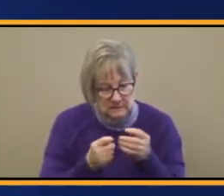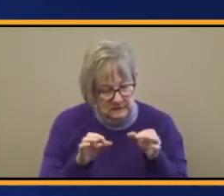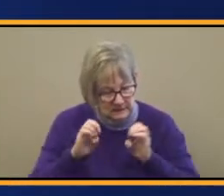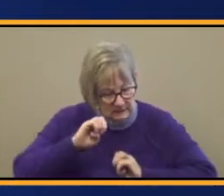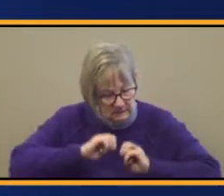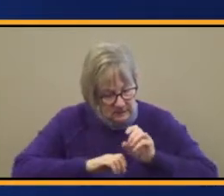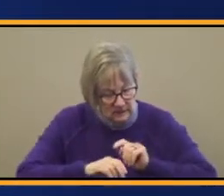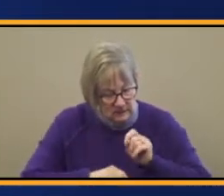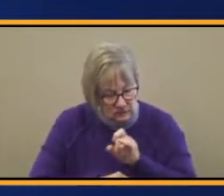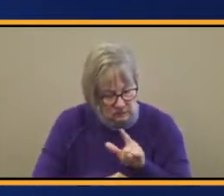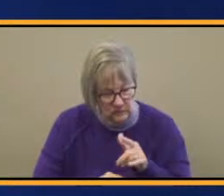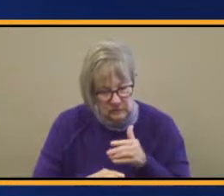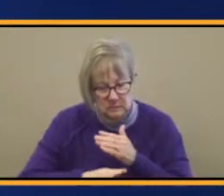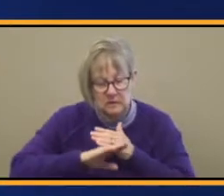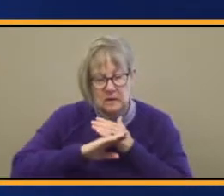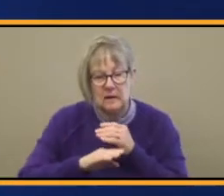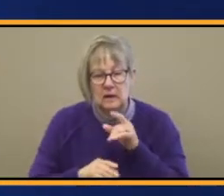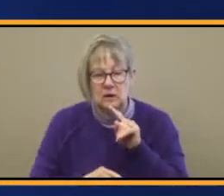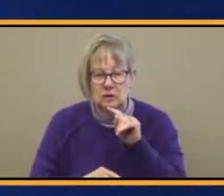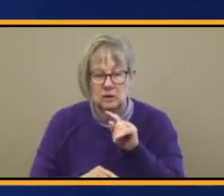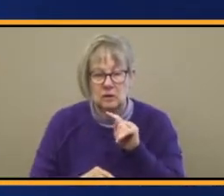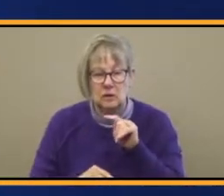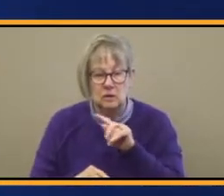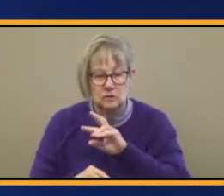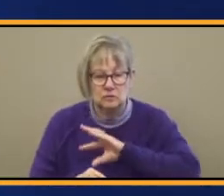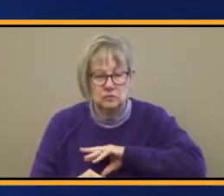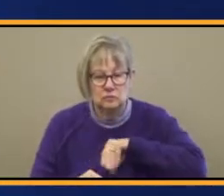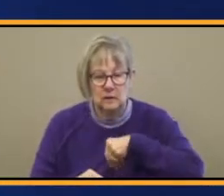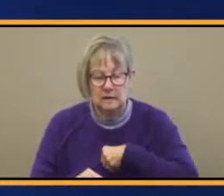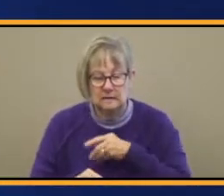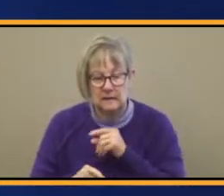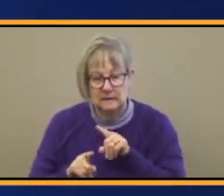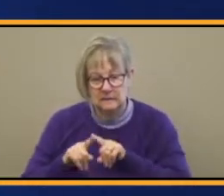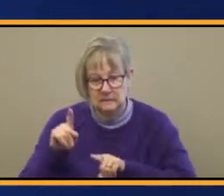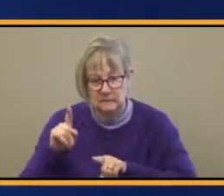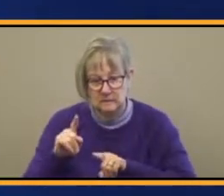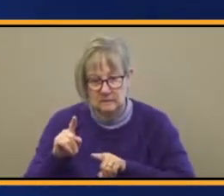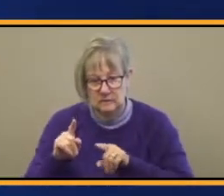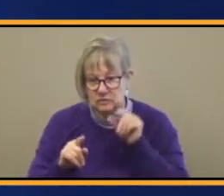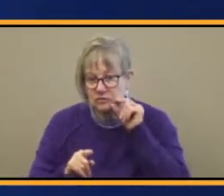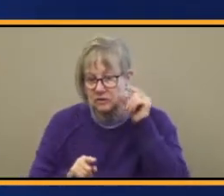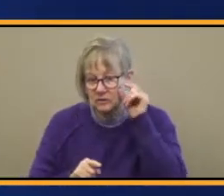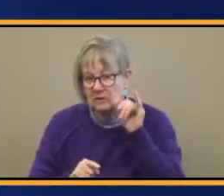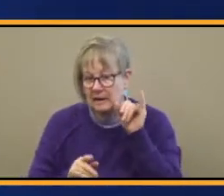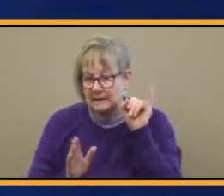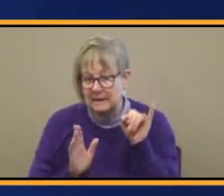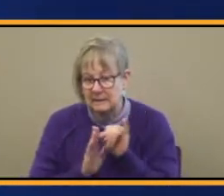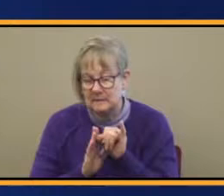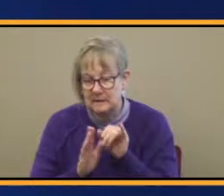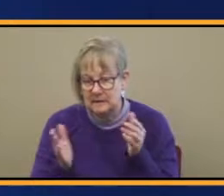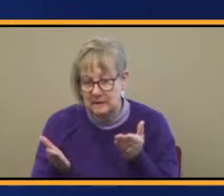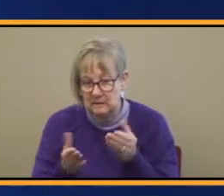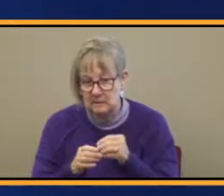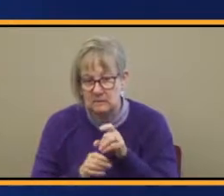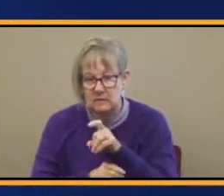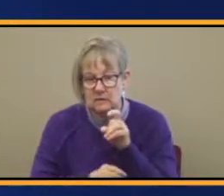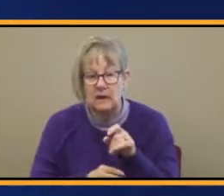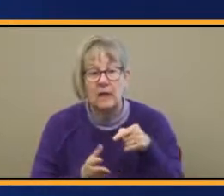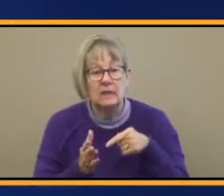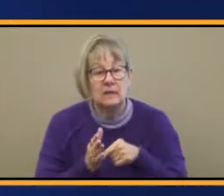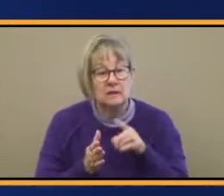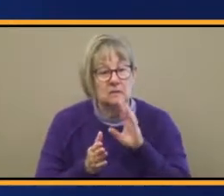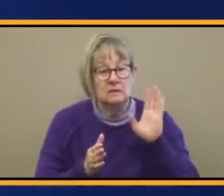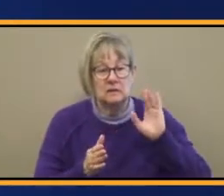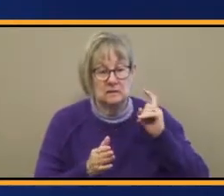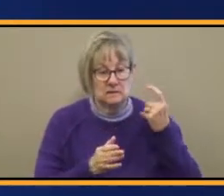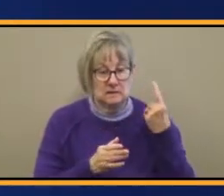protect trans and gender diverse youth in Texas. And today I'm announcing several steps we can take to protect them." And this was